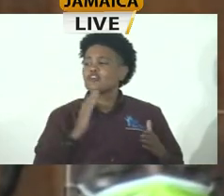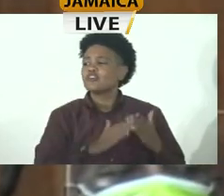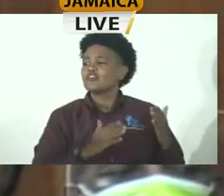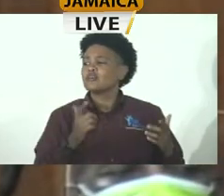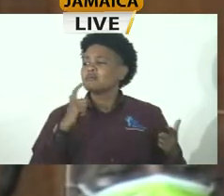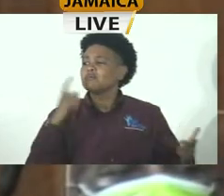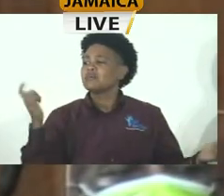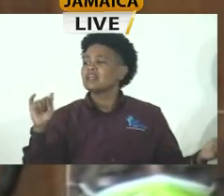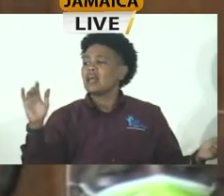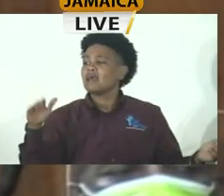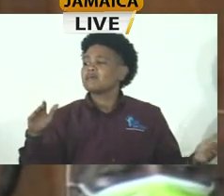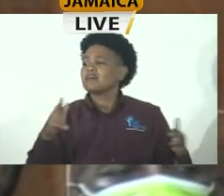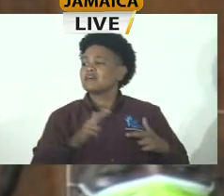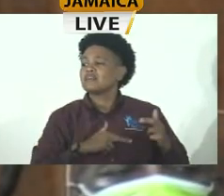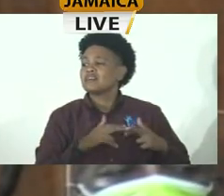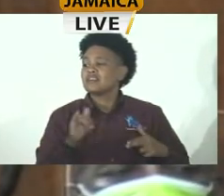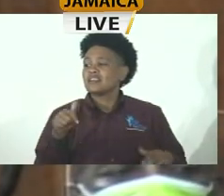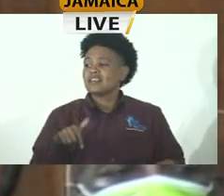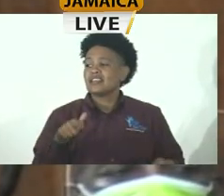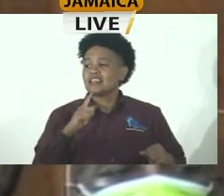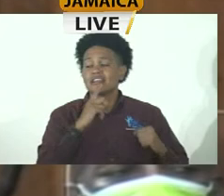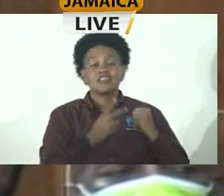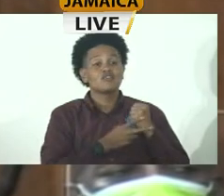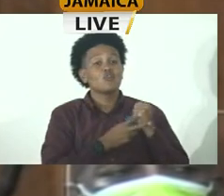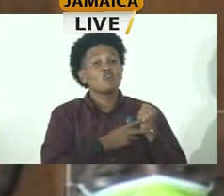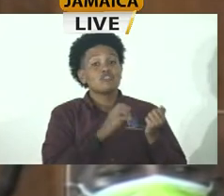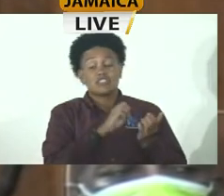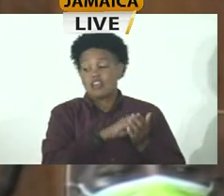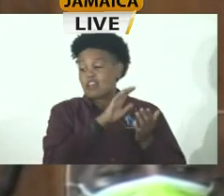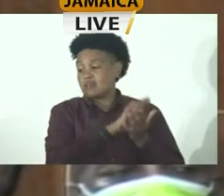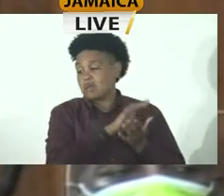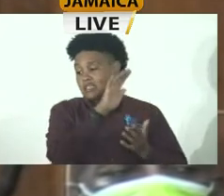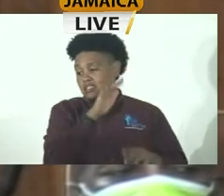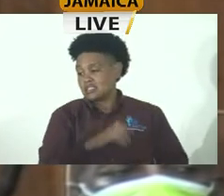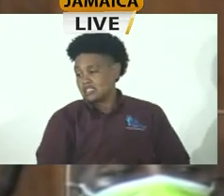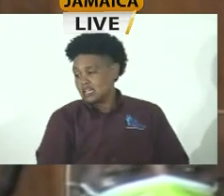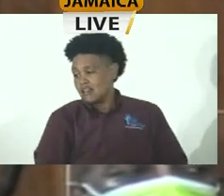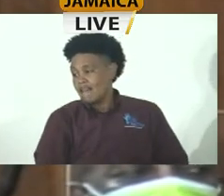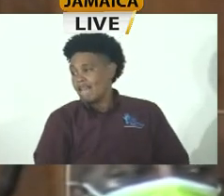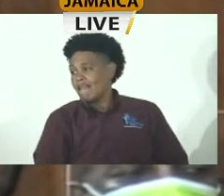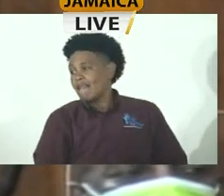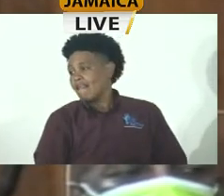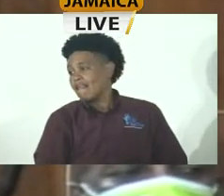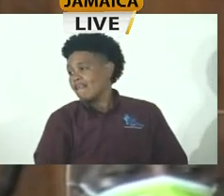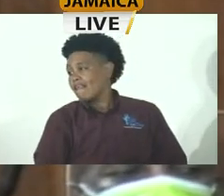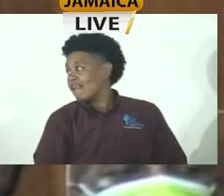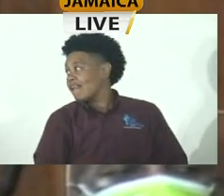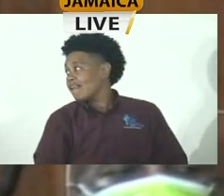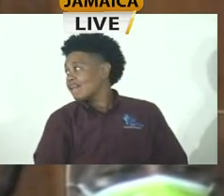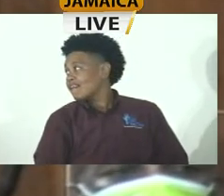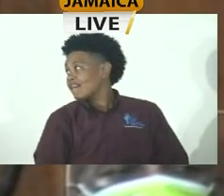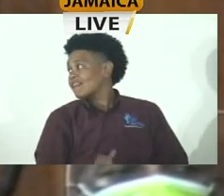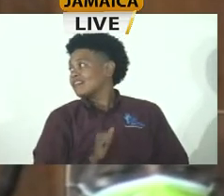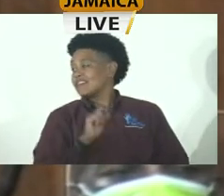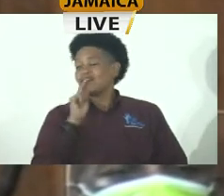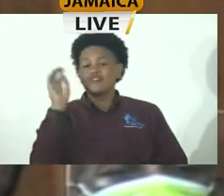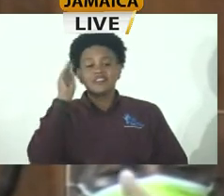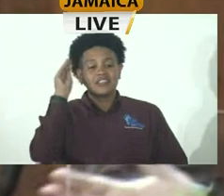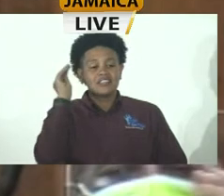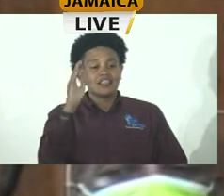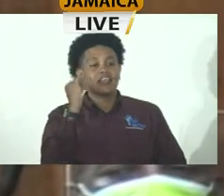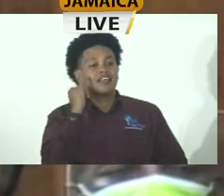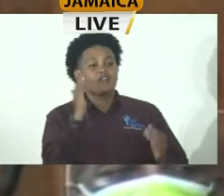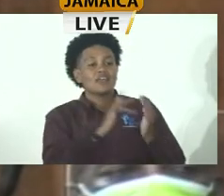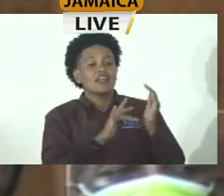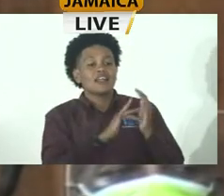this parliament madam speaker storing documents i dare say man speaker if we could clear all of the